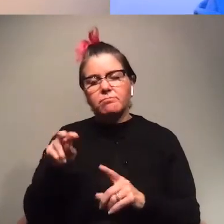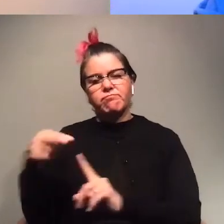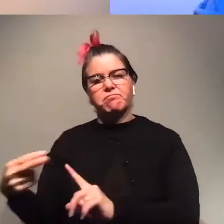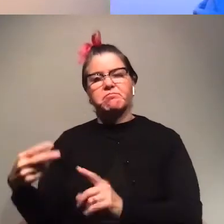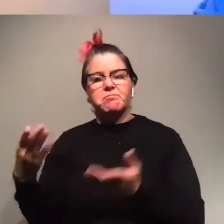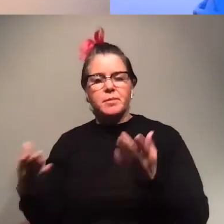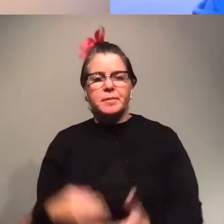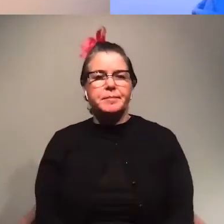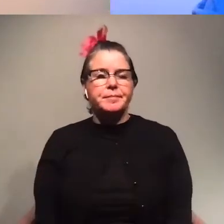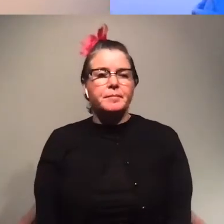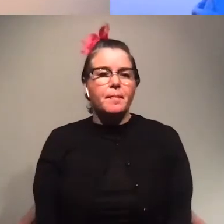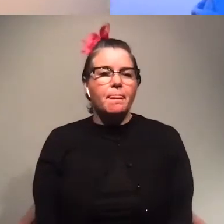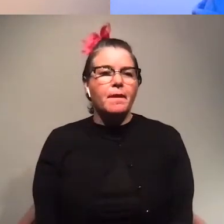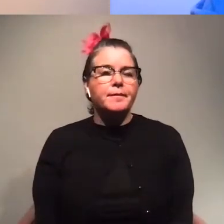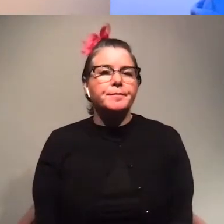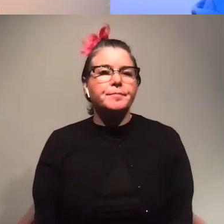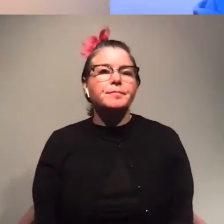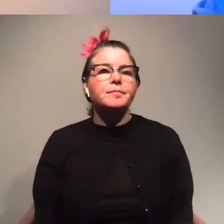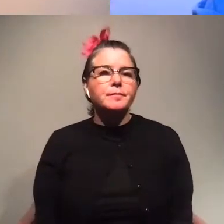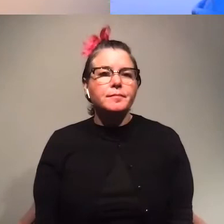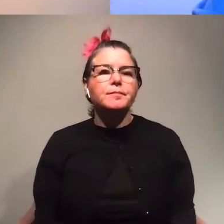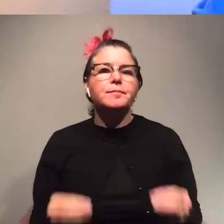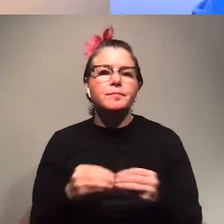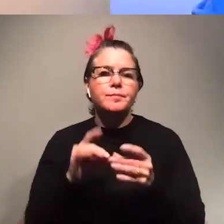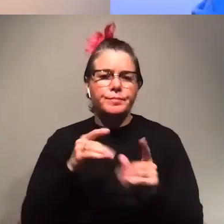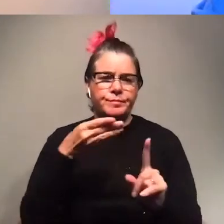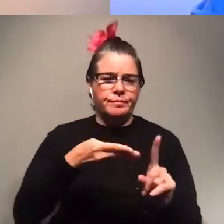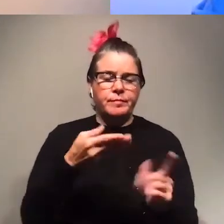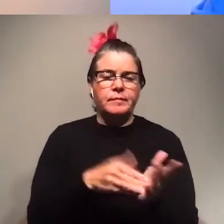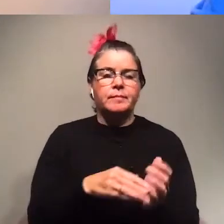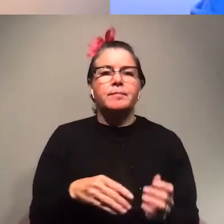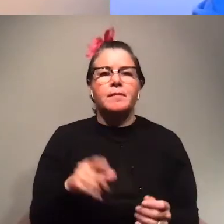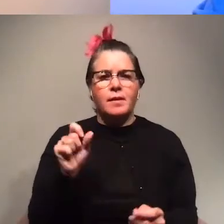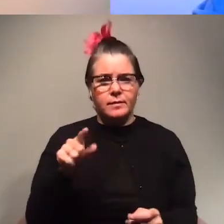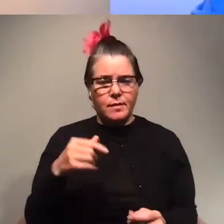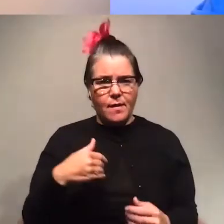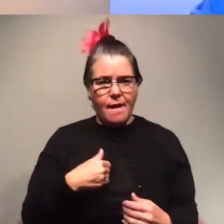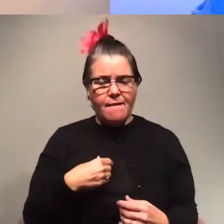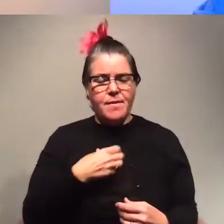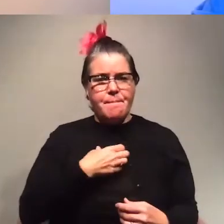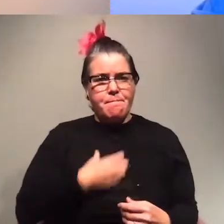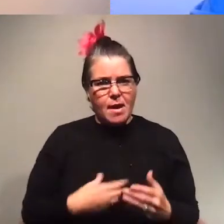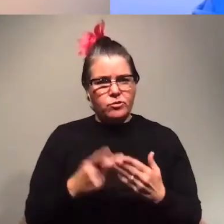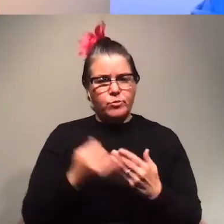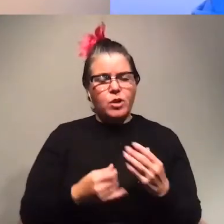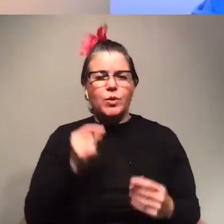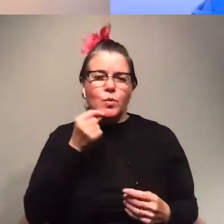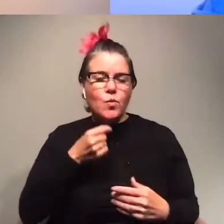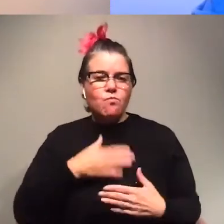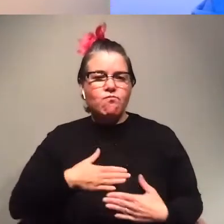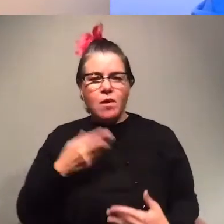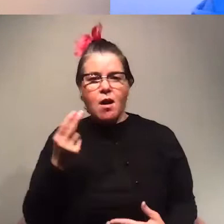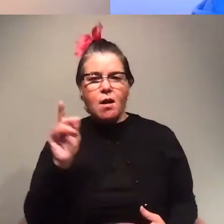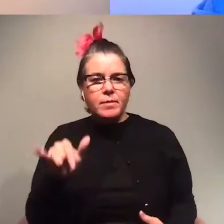Yeah, and then some more like stuff about you. So someone's asking, do you have any like passion projects or cool hobbies that you want to share?